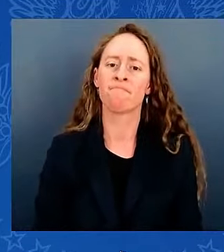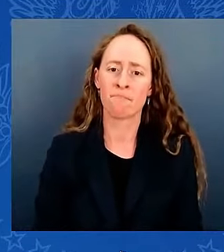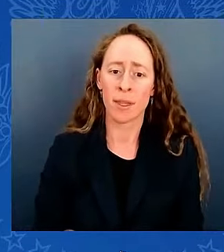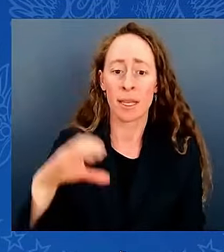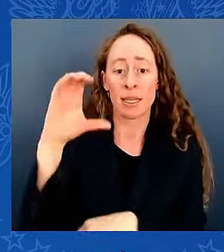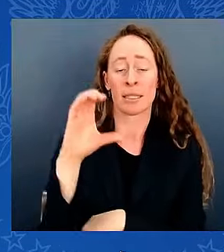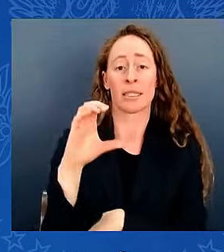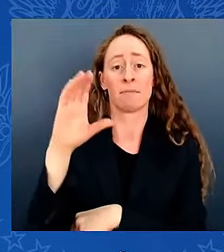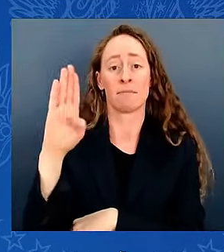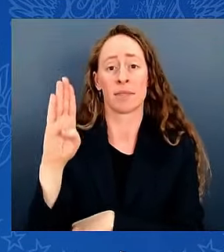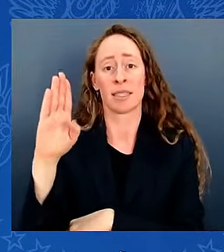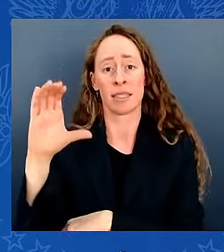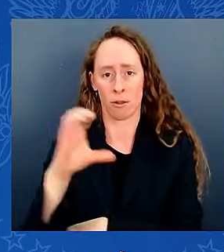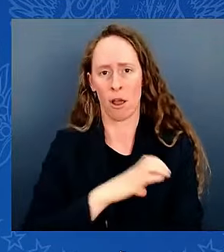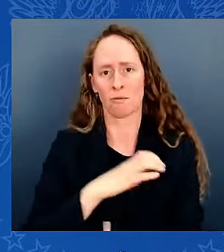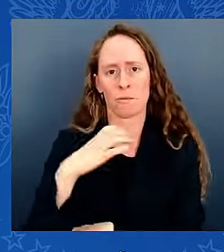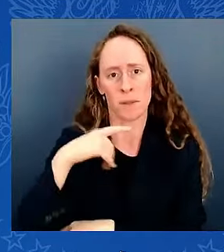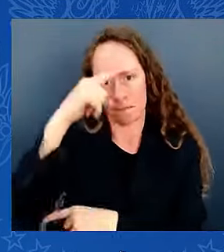on.